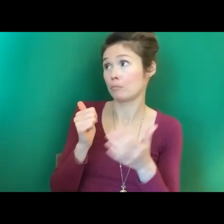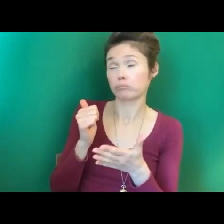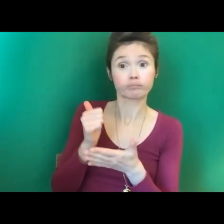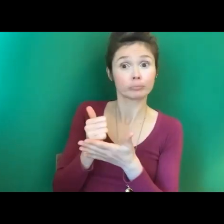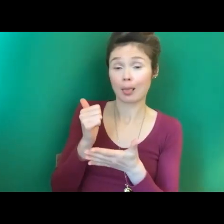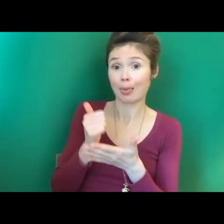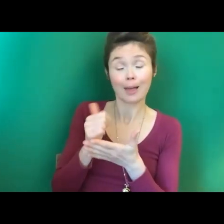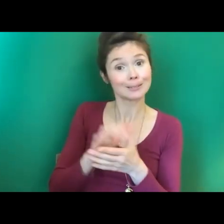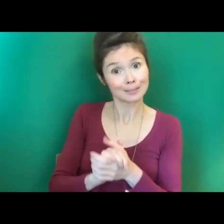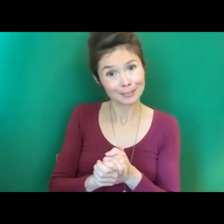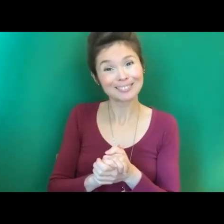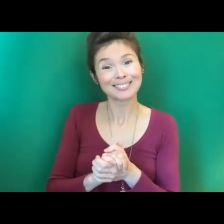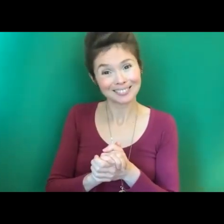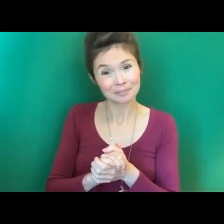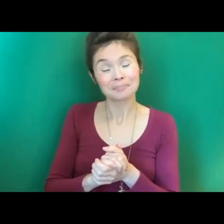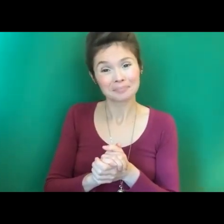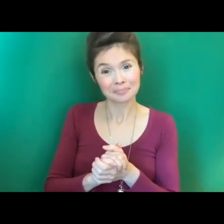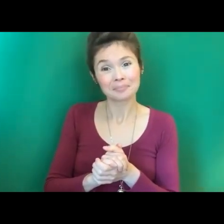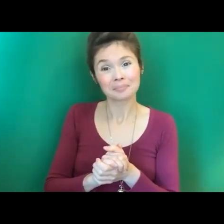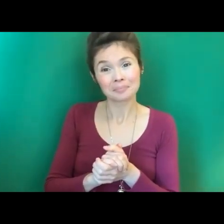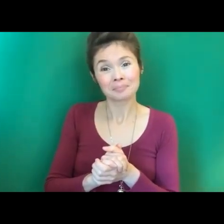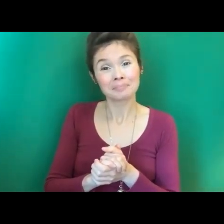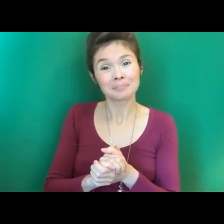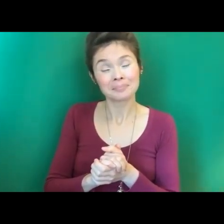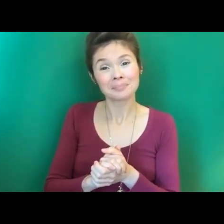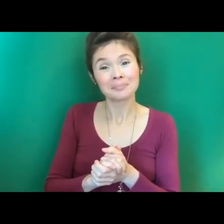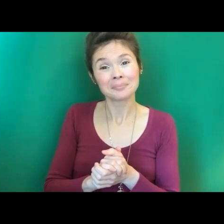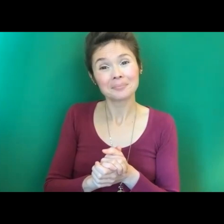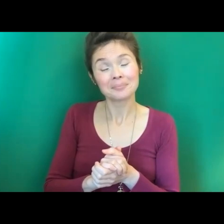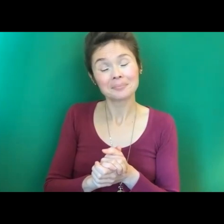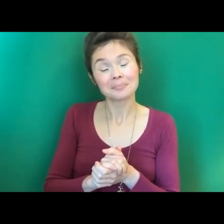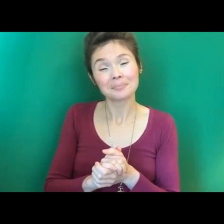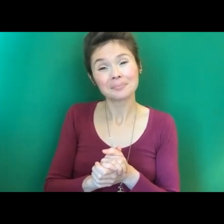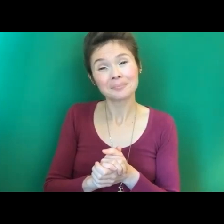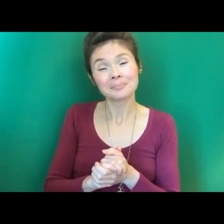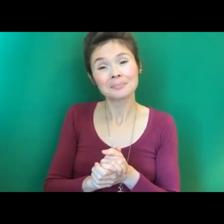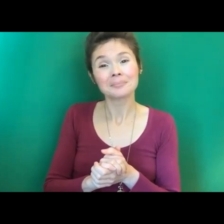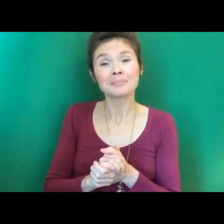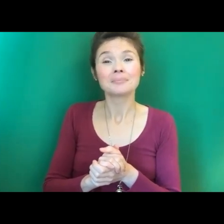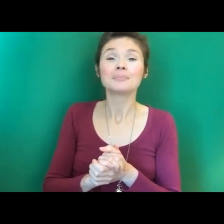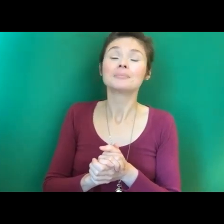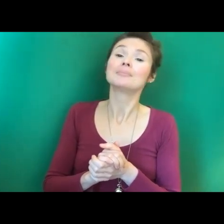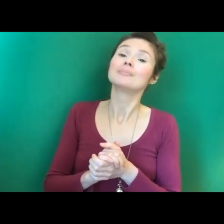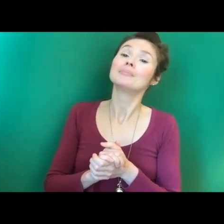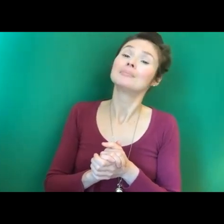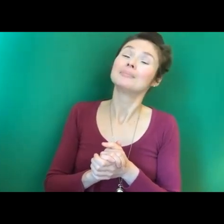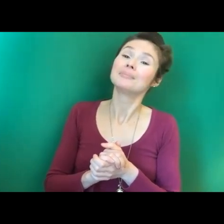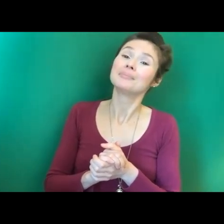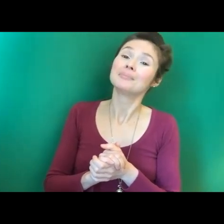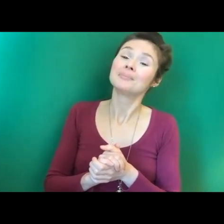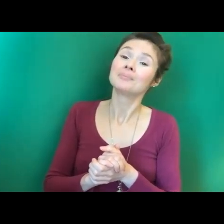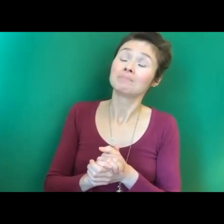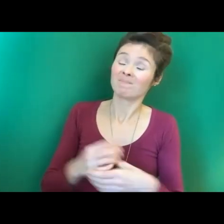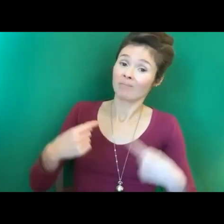one of the really valuable things about being able to provide like a